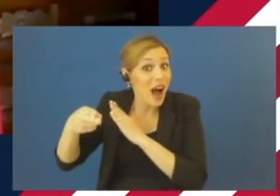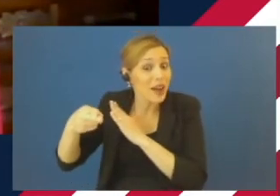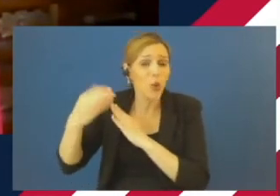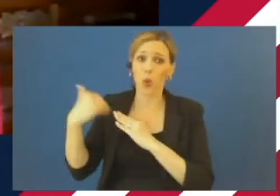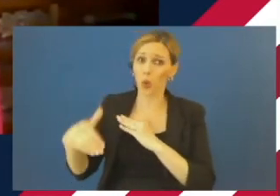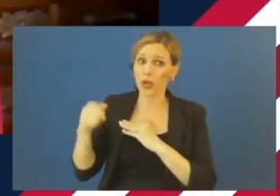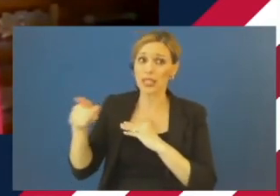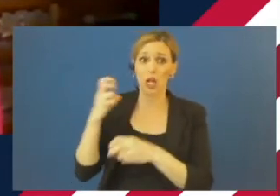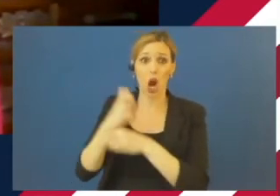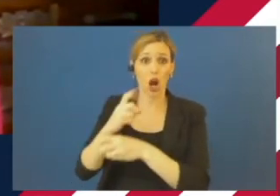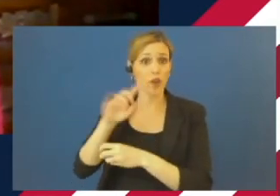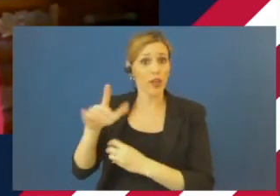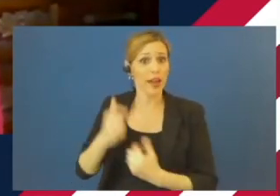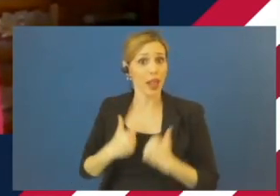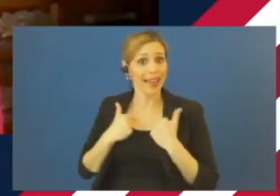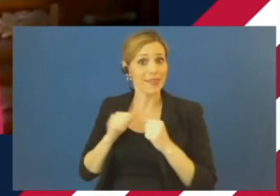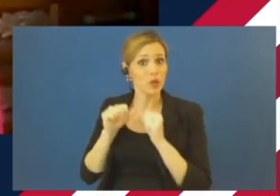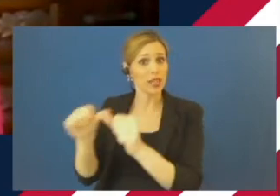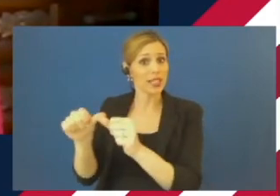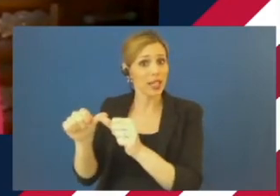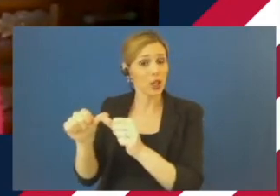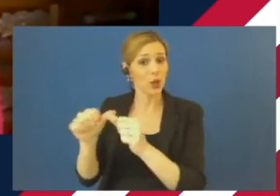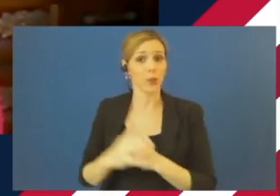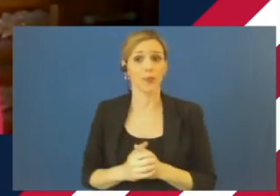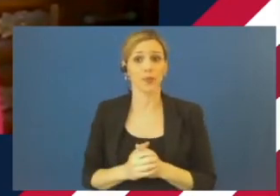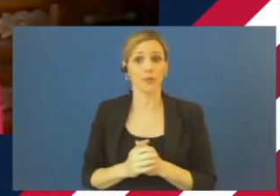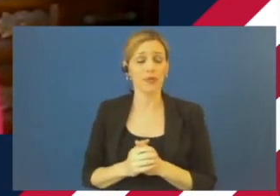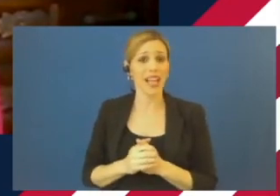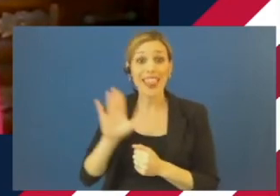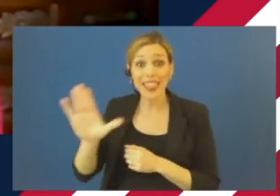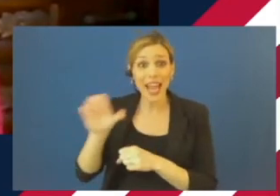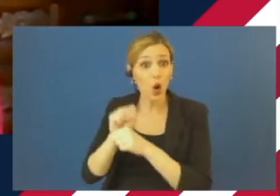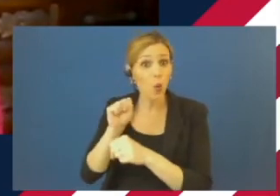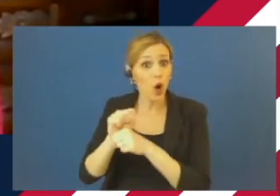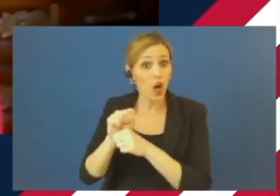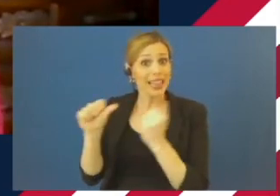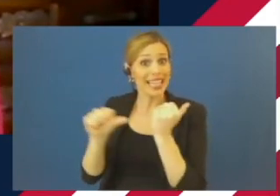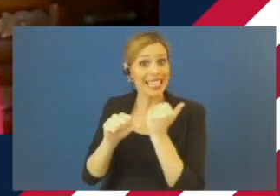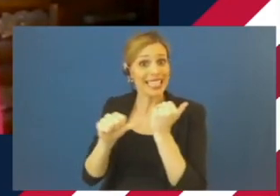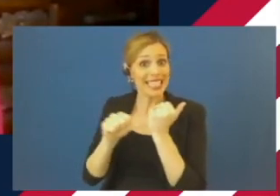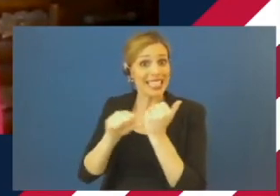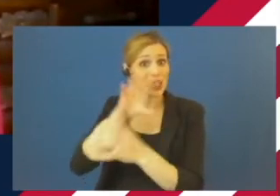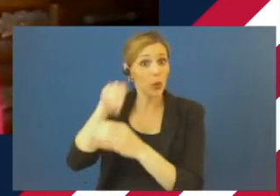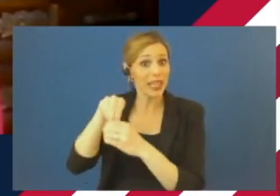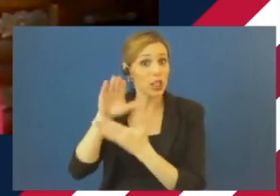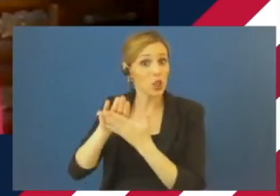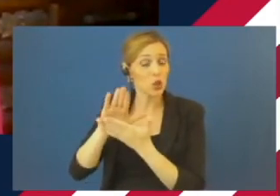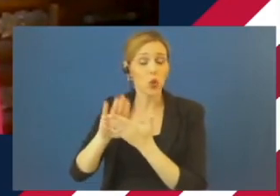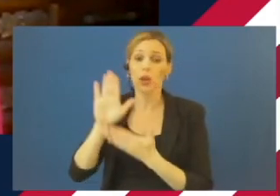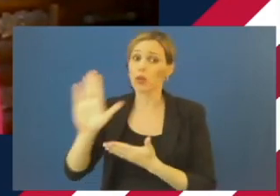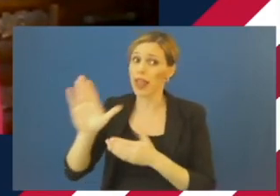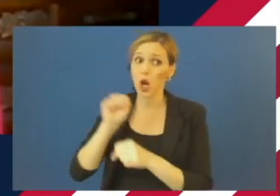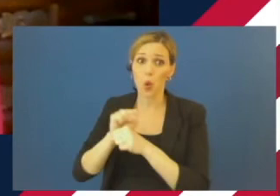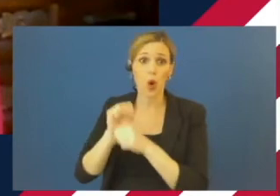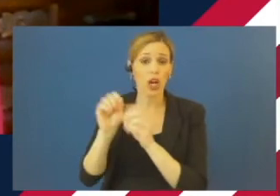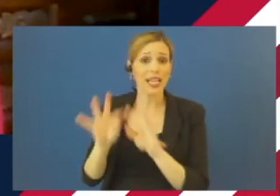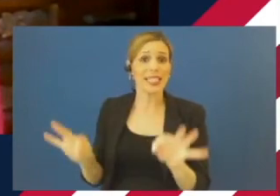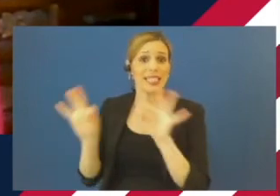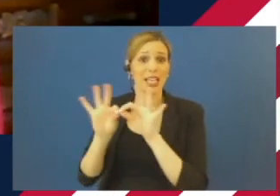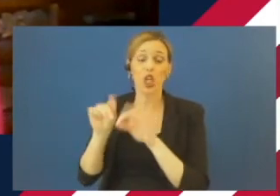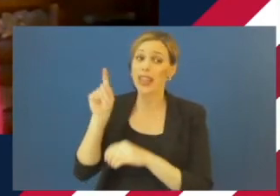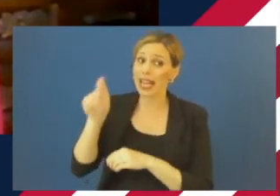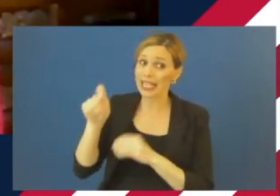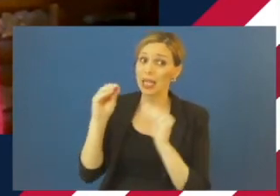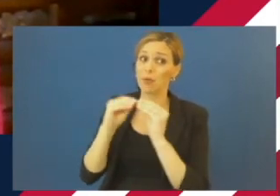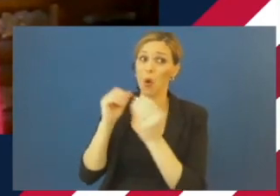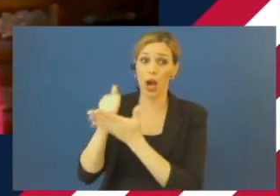pandemic. Make no mistake, their work is essential to our schools' communities, and right now they need more help than they're getting. Today,